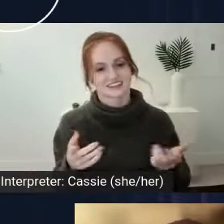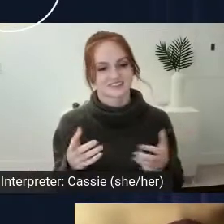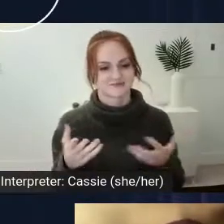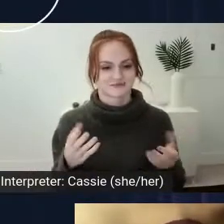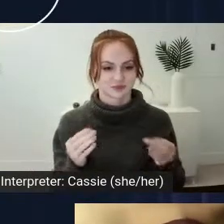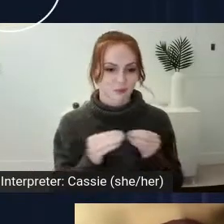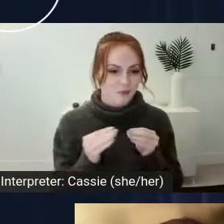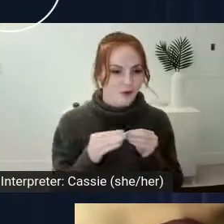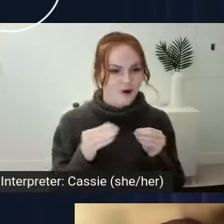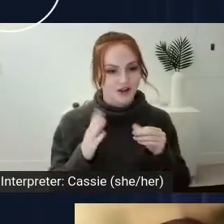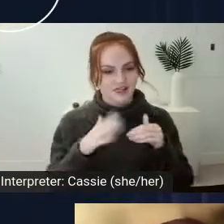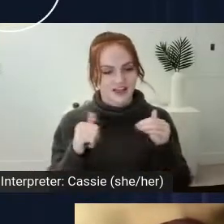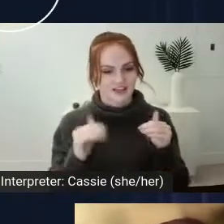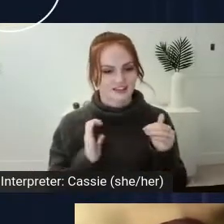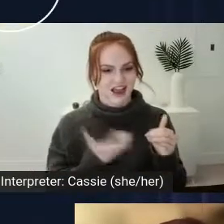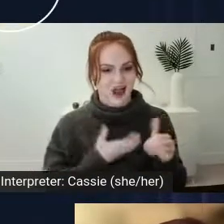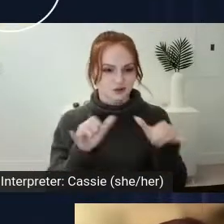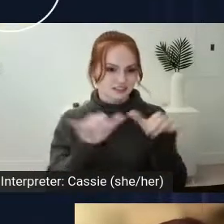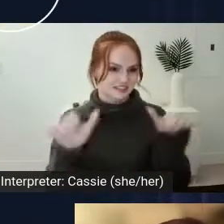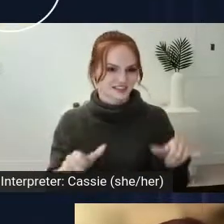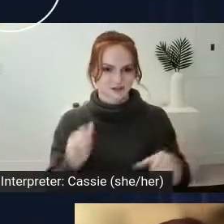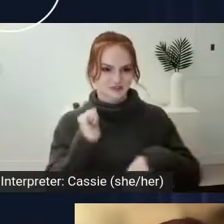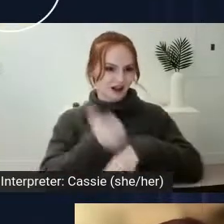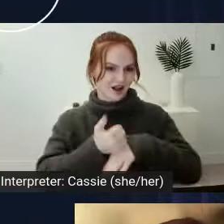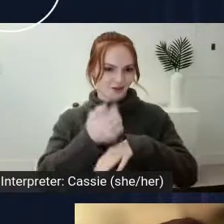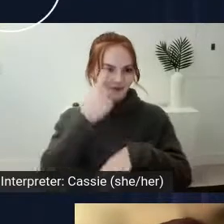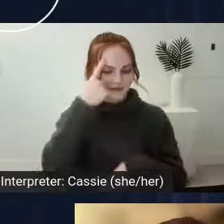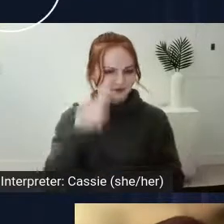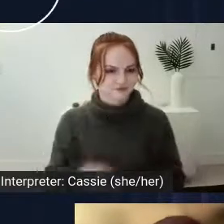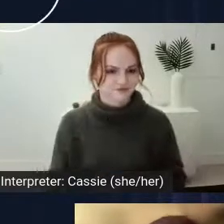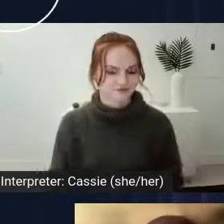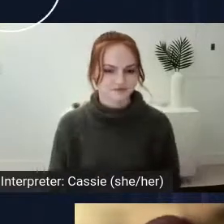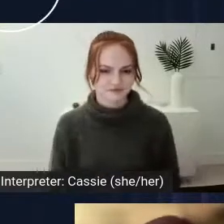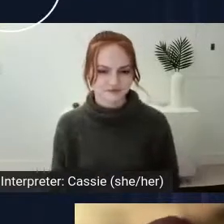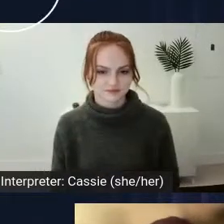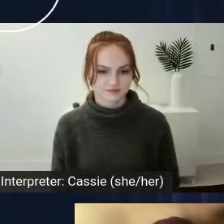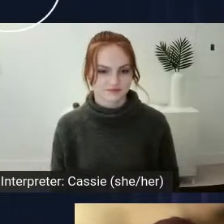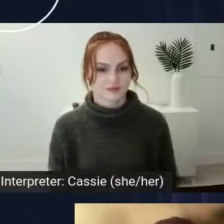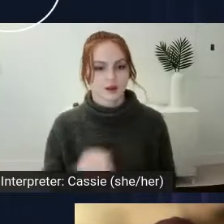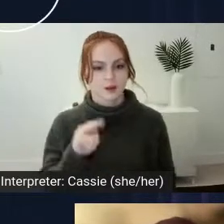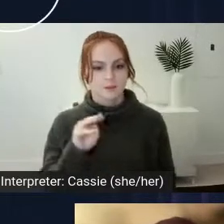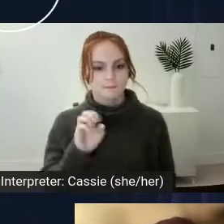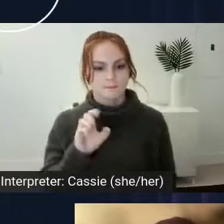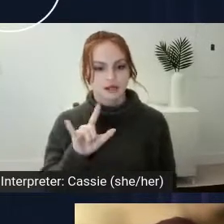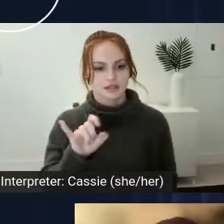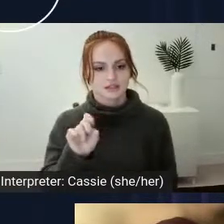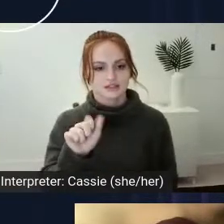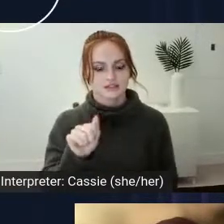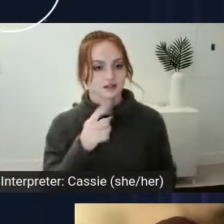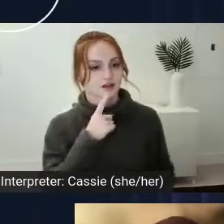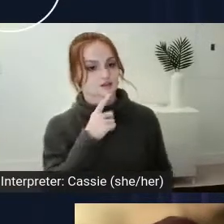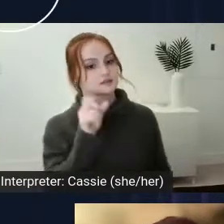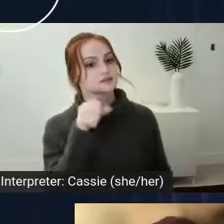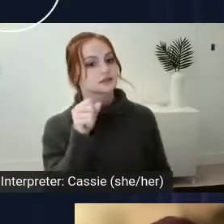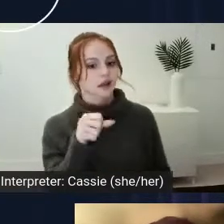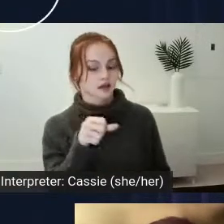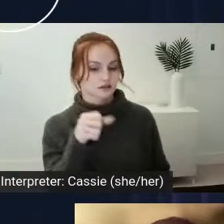than our system has been set up for. Yeah, absolutely. And thank you for naming all of